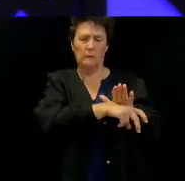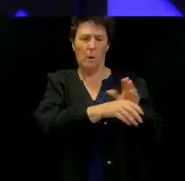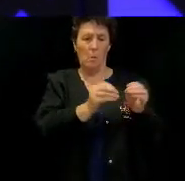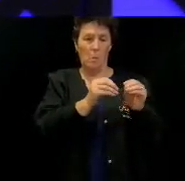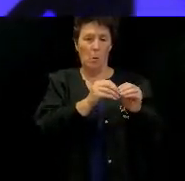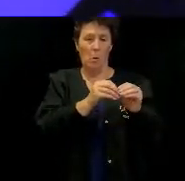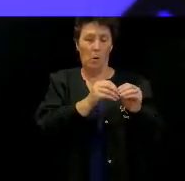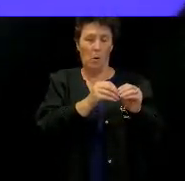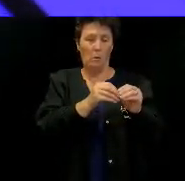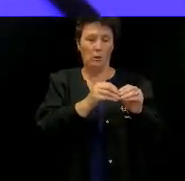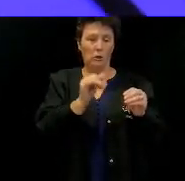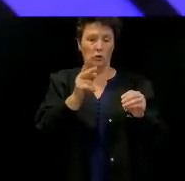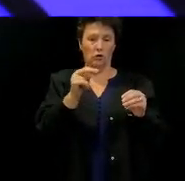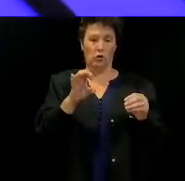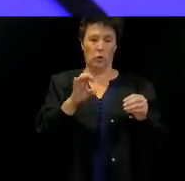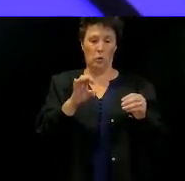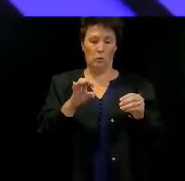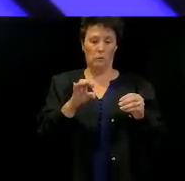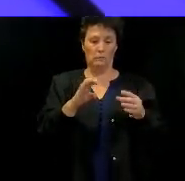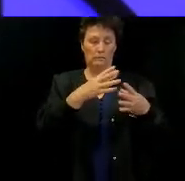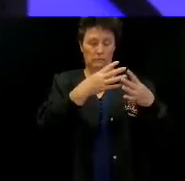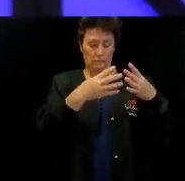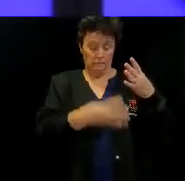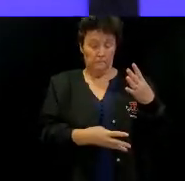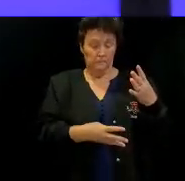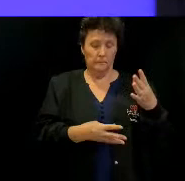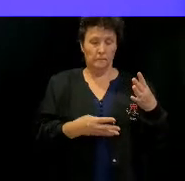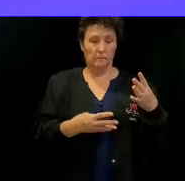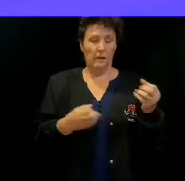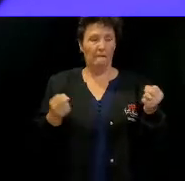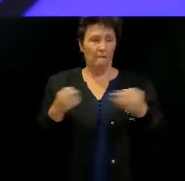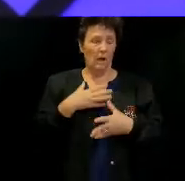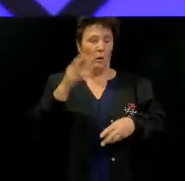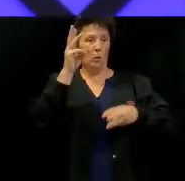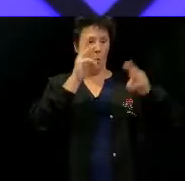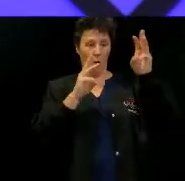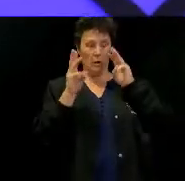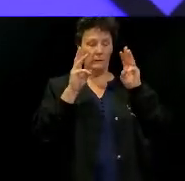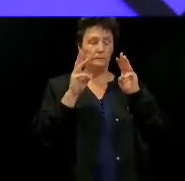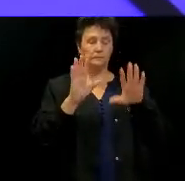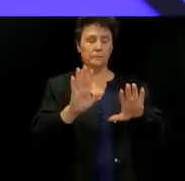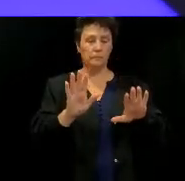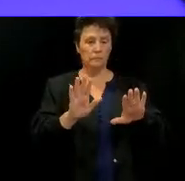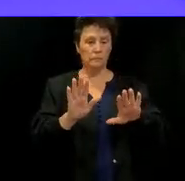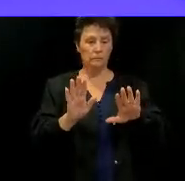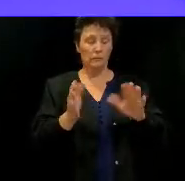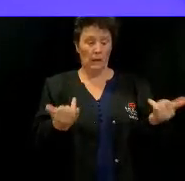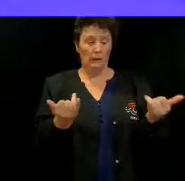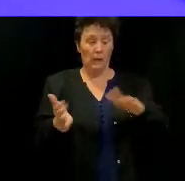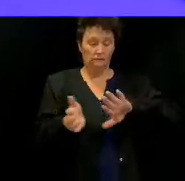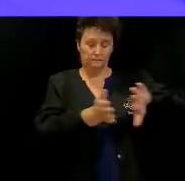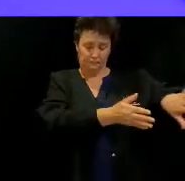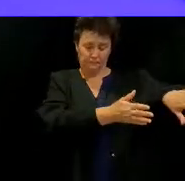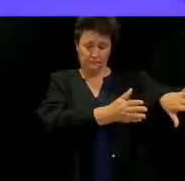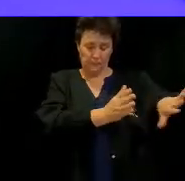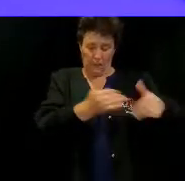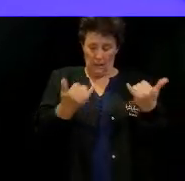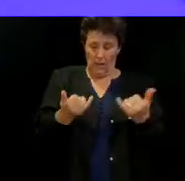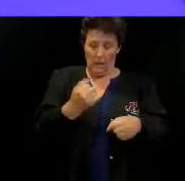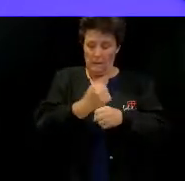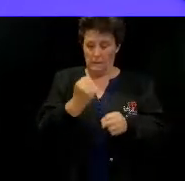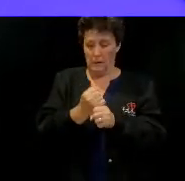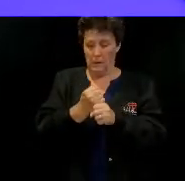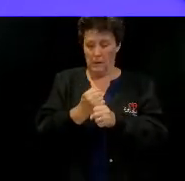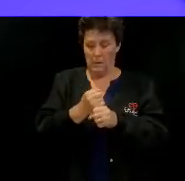when I start this series on fear and anxiety and worry and all these things. But it is causing problems today in